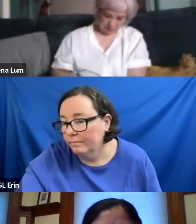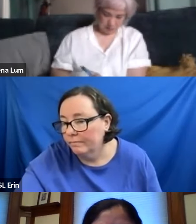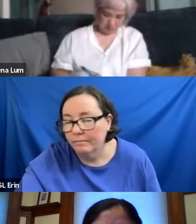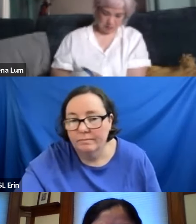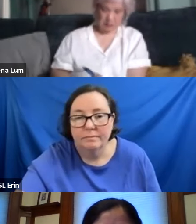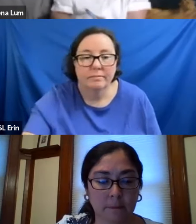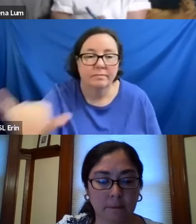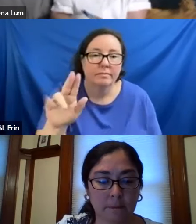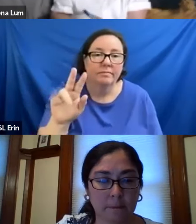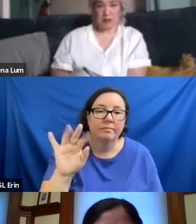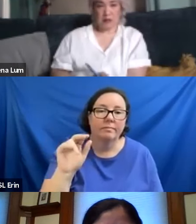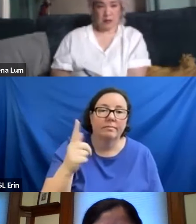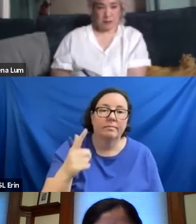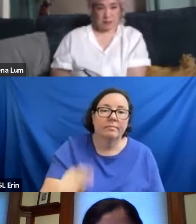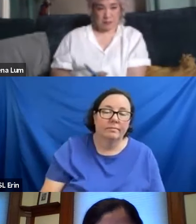Yufeng?